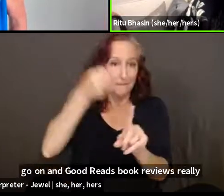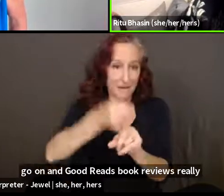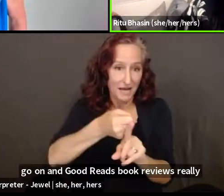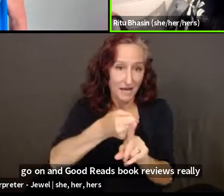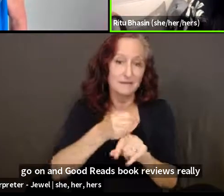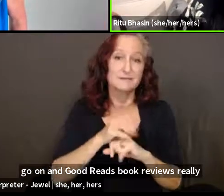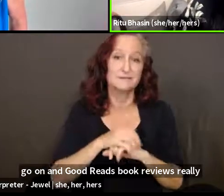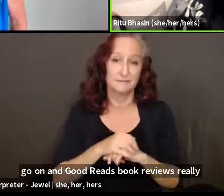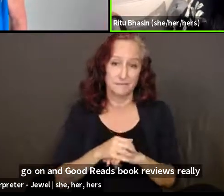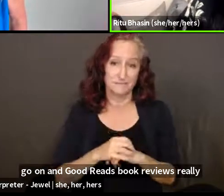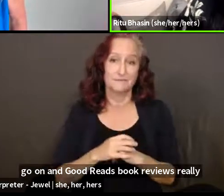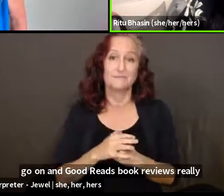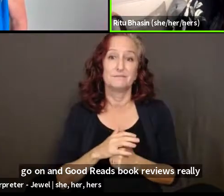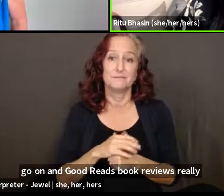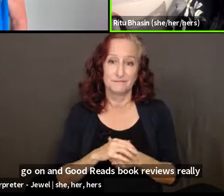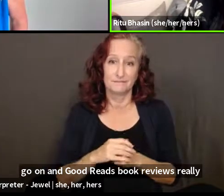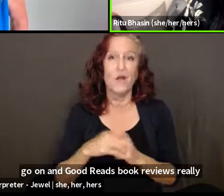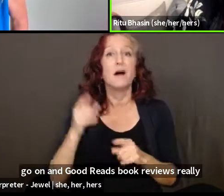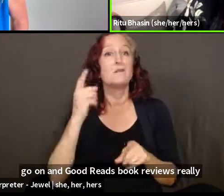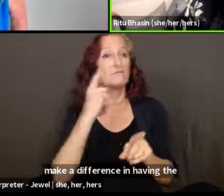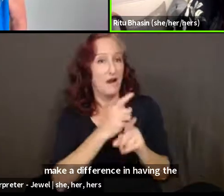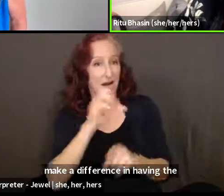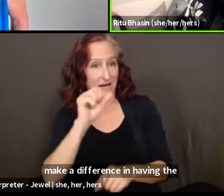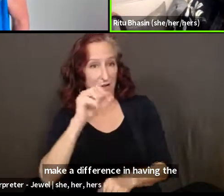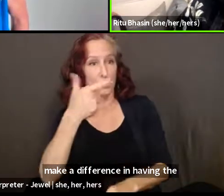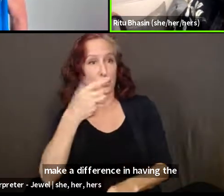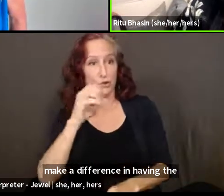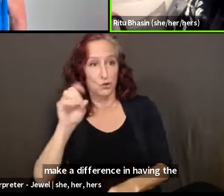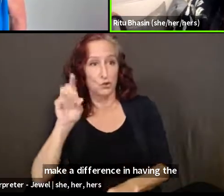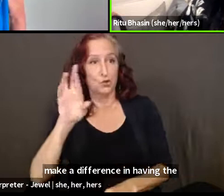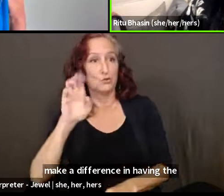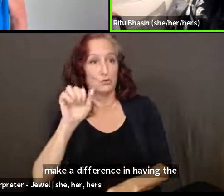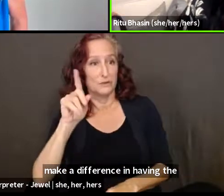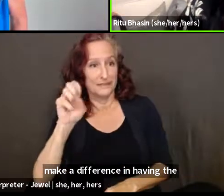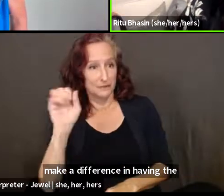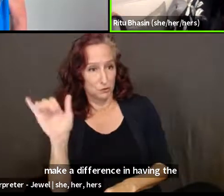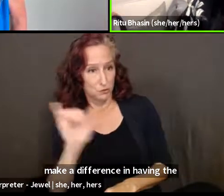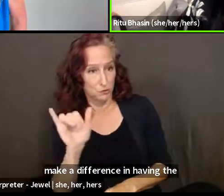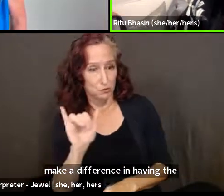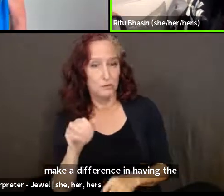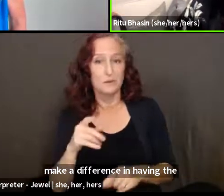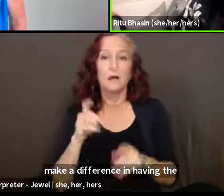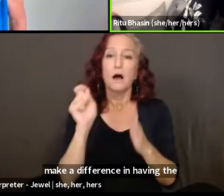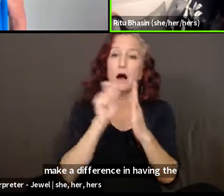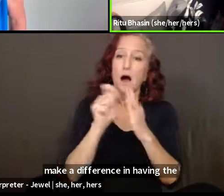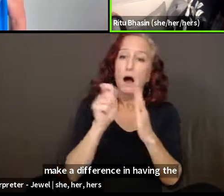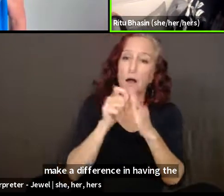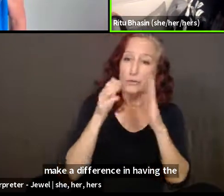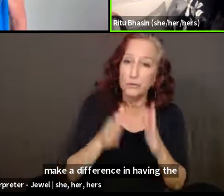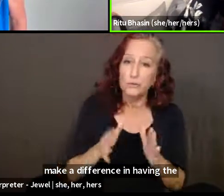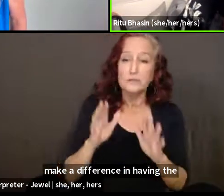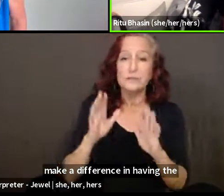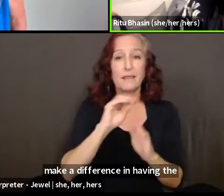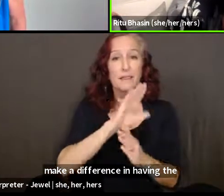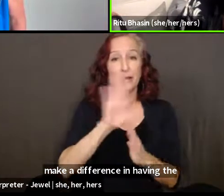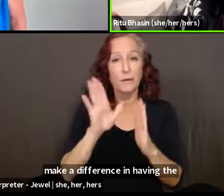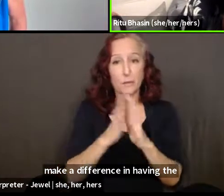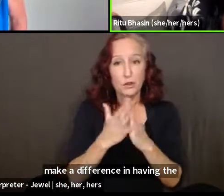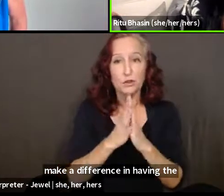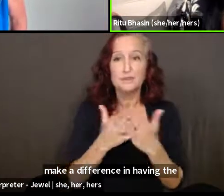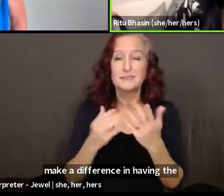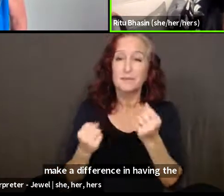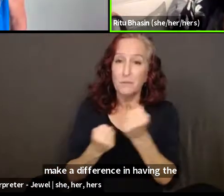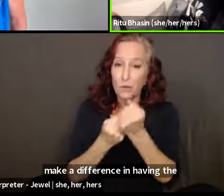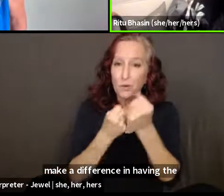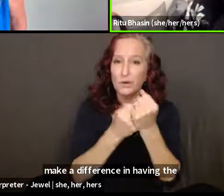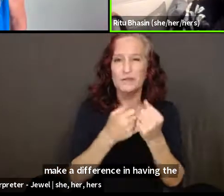the, Steve, yes, Goodreads, having authors' books supported and profiled. And so those are two things you can be doing this